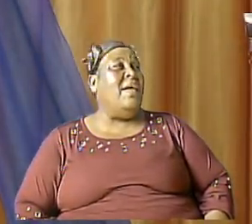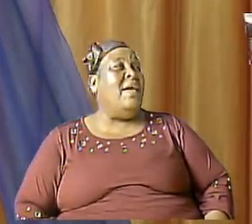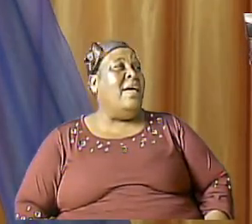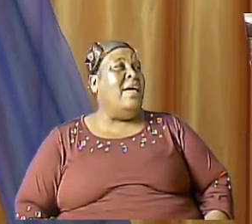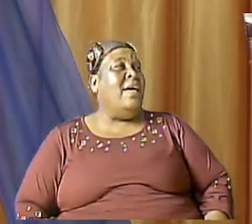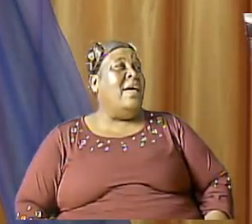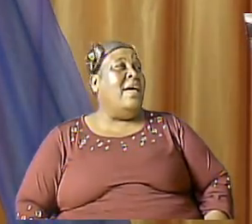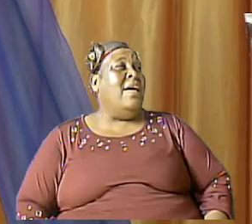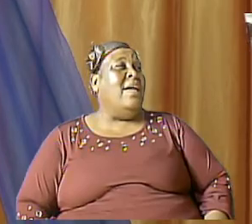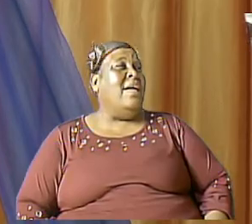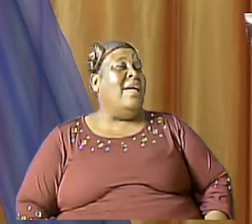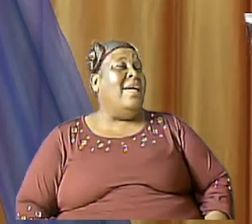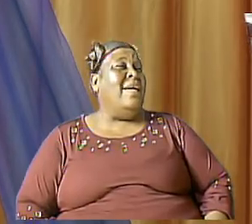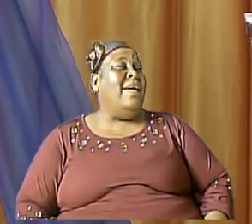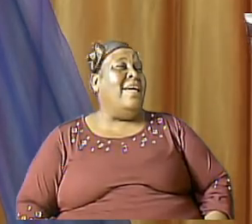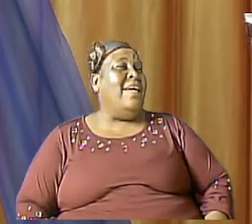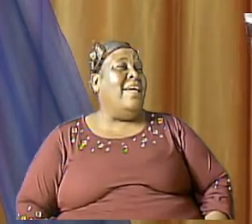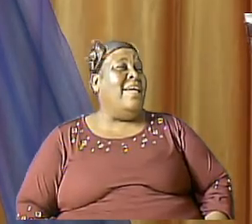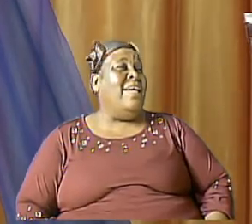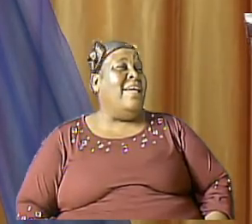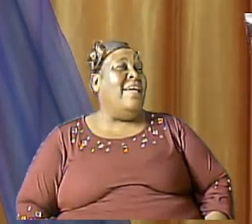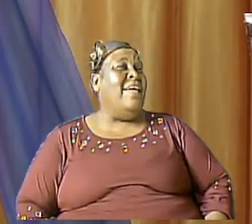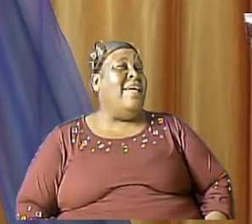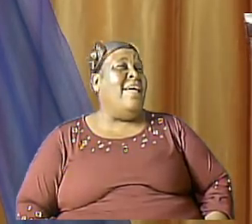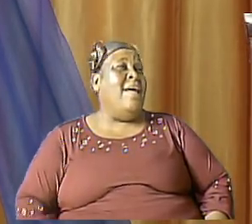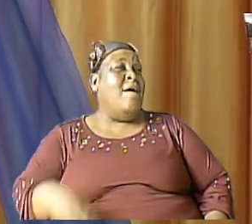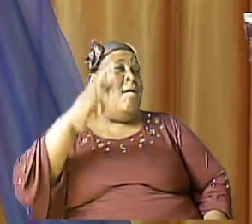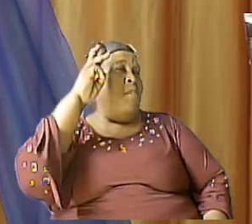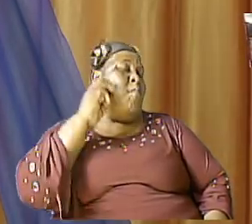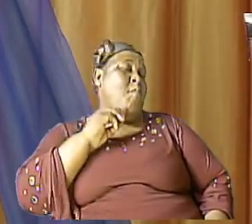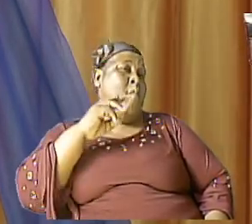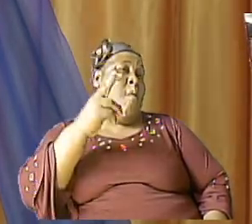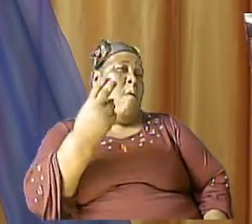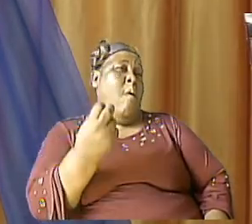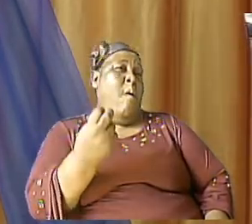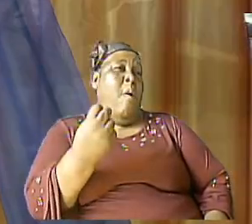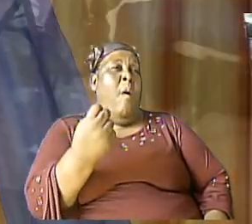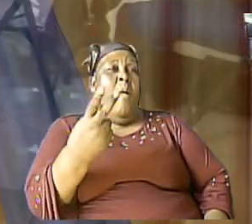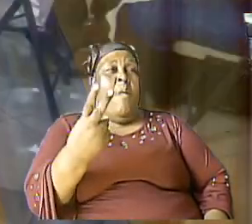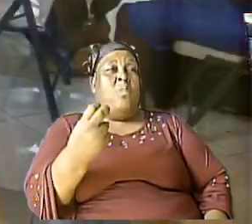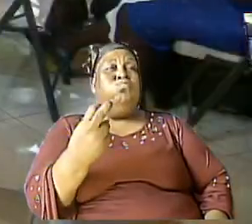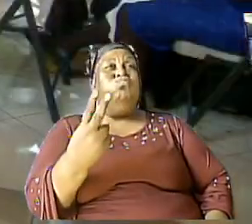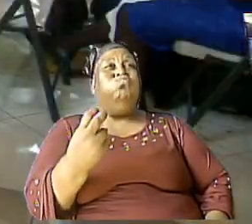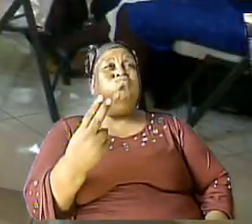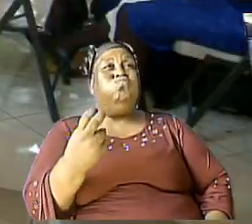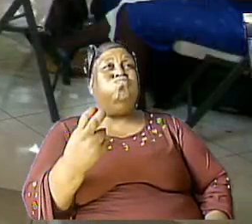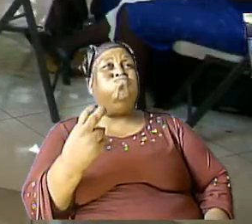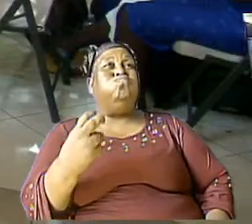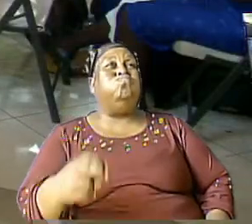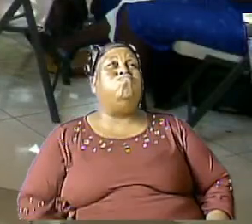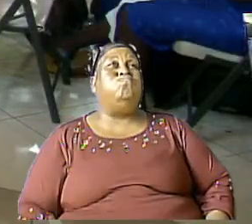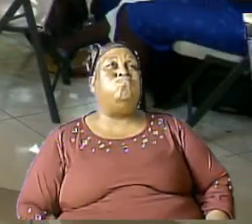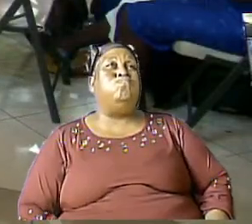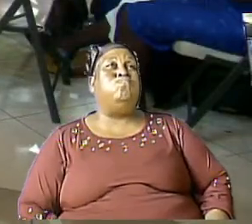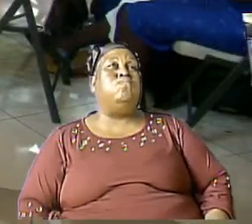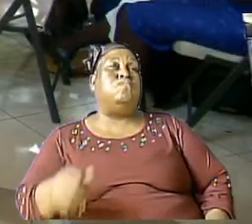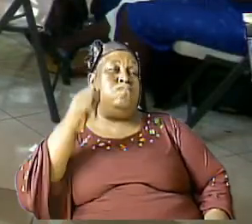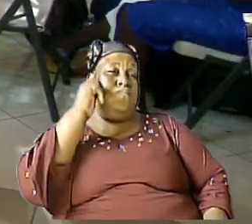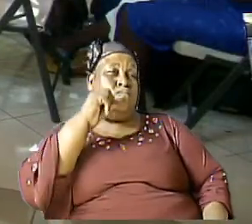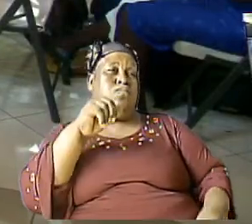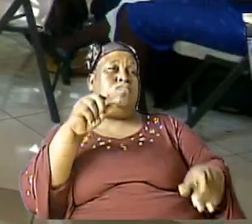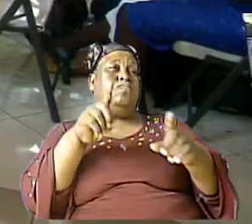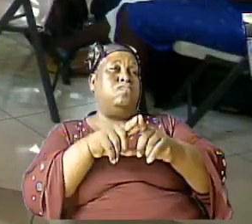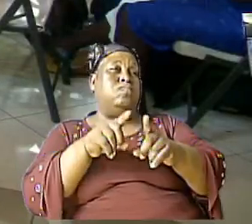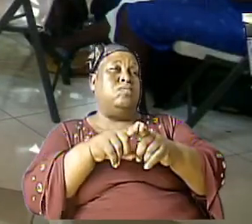I had it here a while ago, but let me just pick something from St. Matthew chapter 12. Sister, amen, McGregor said it a short while